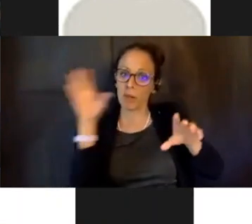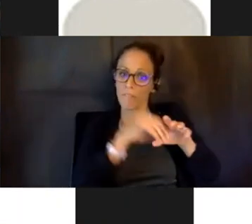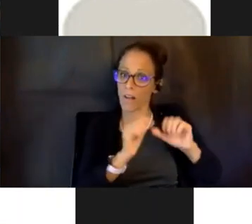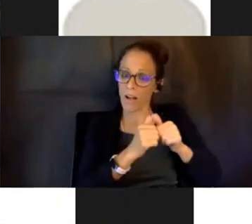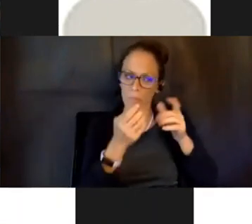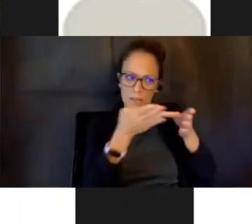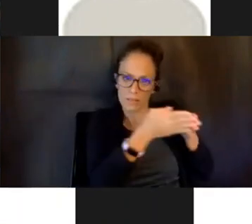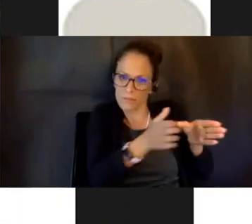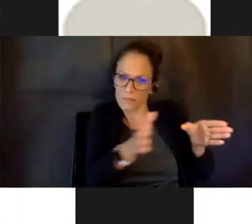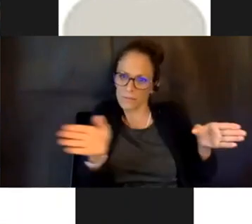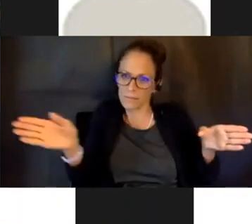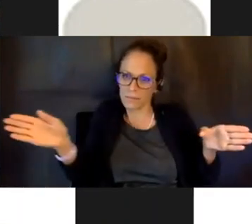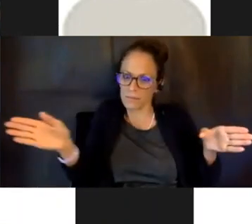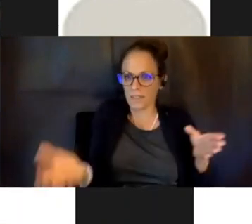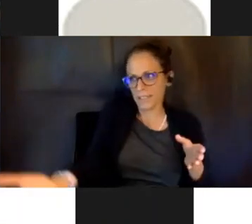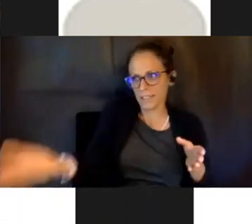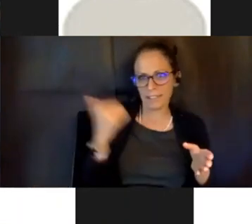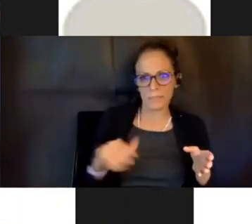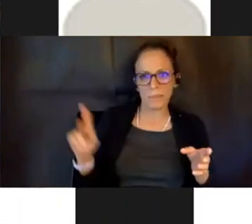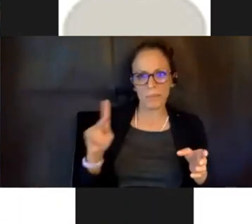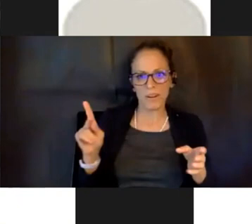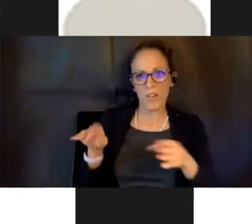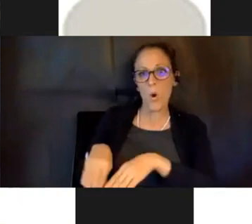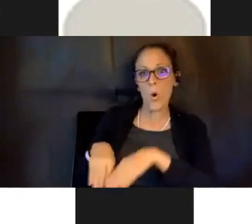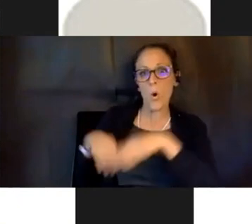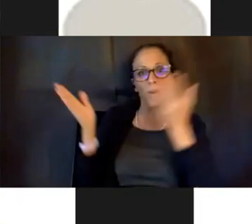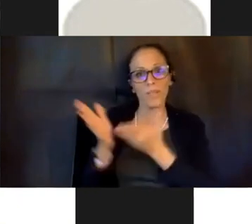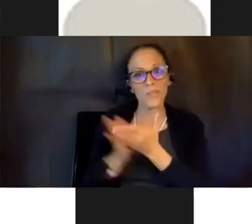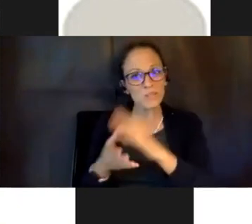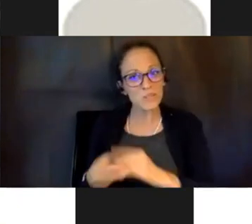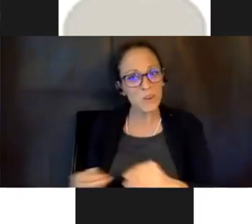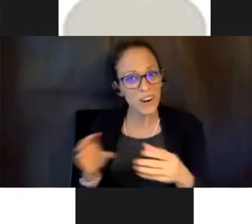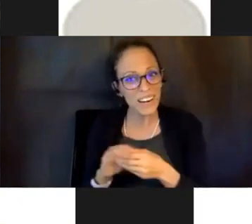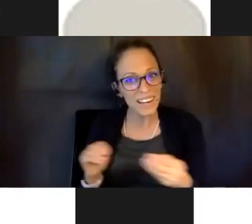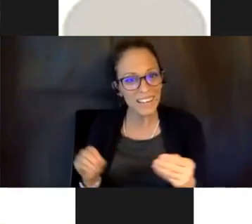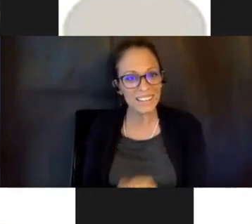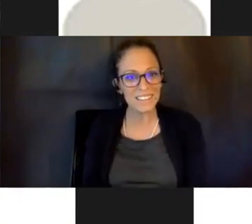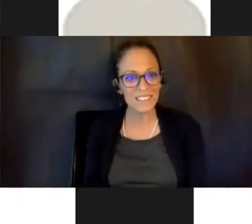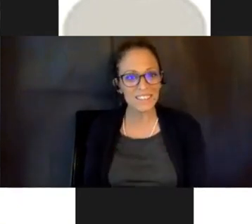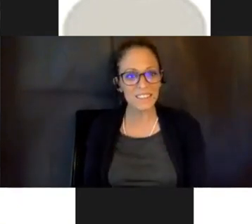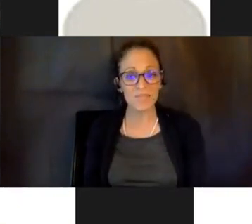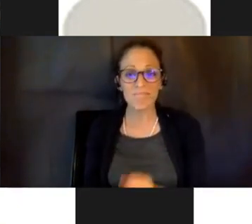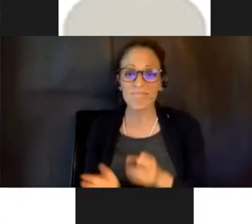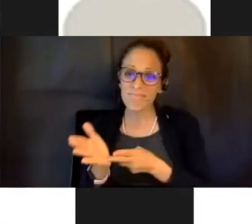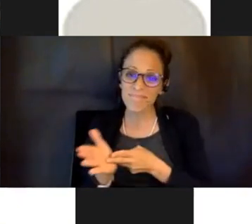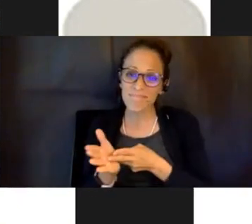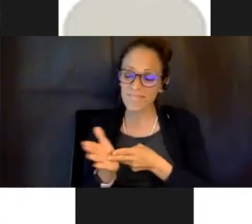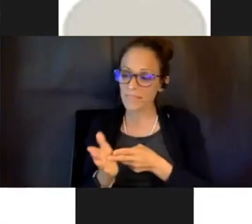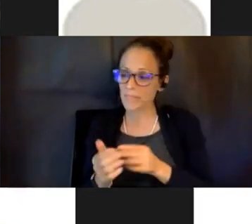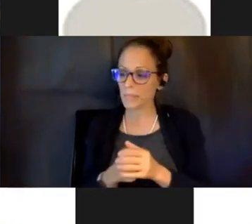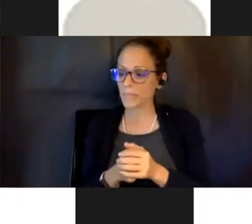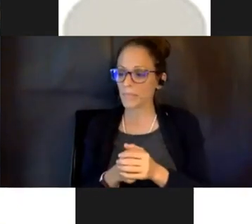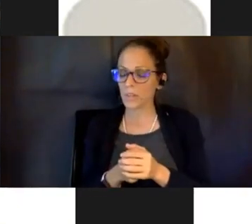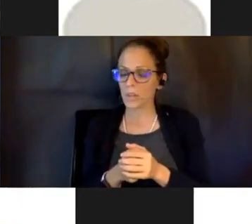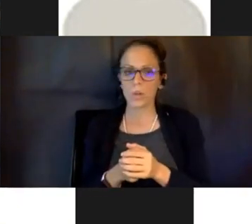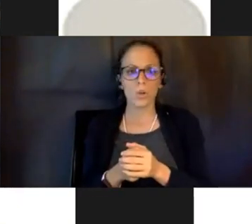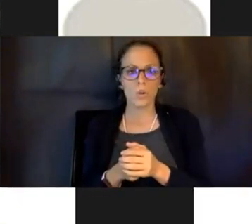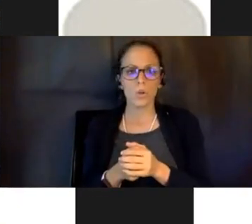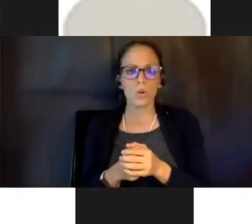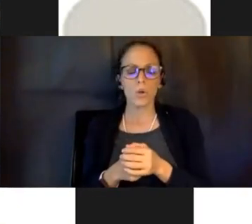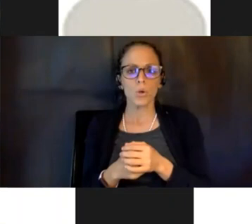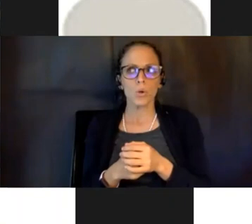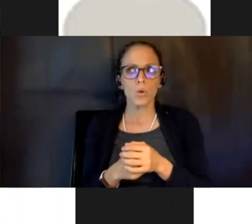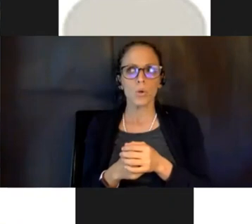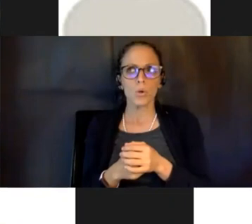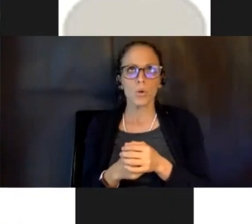a relationship with that story. And I'm sorry, you can get people to, you know, think about something, but until people feel something